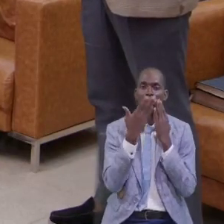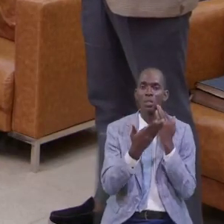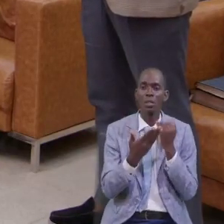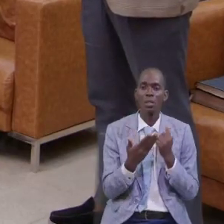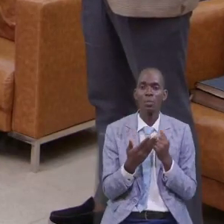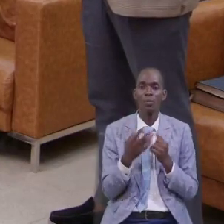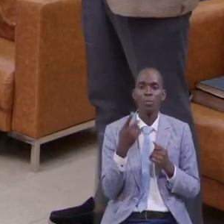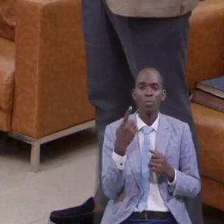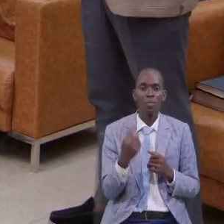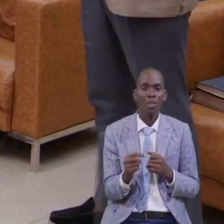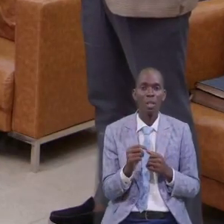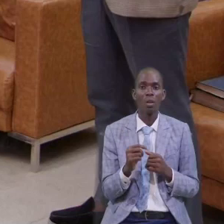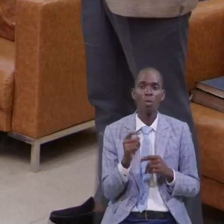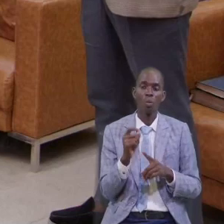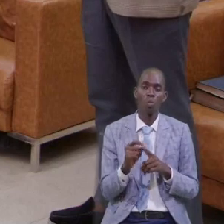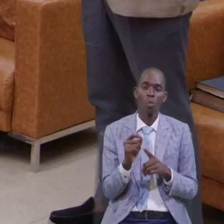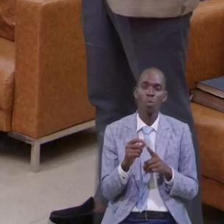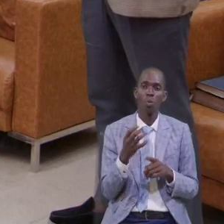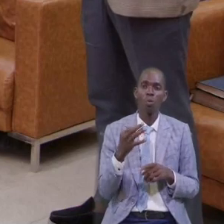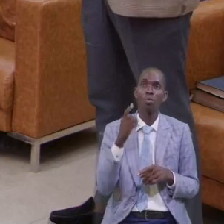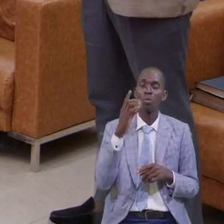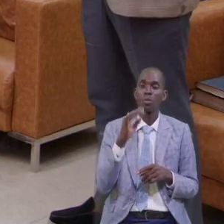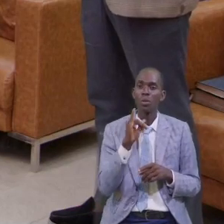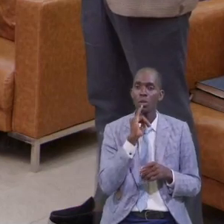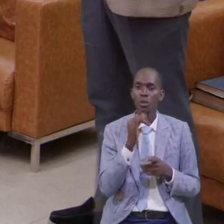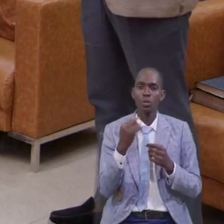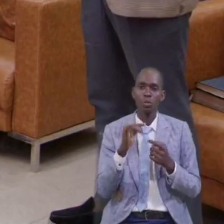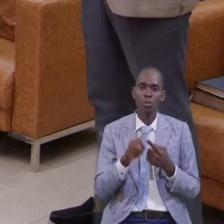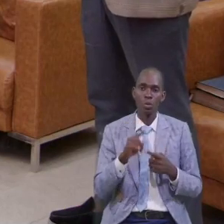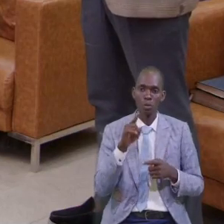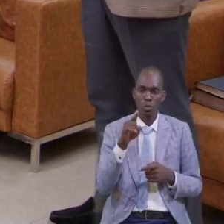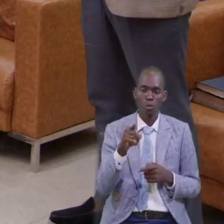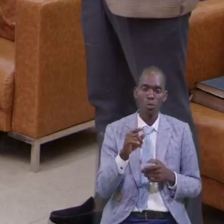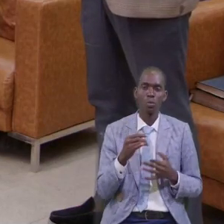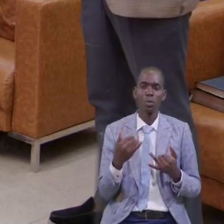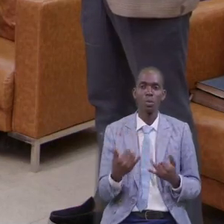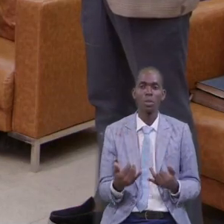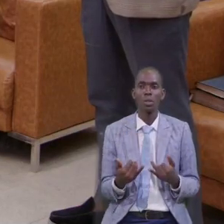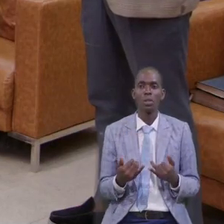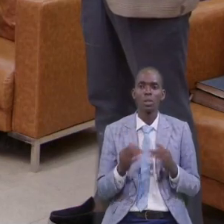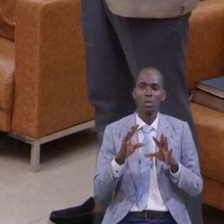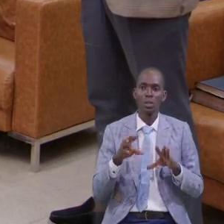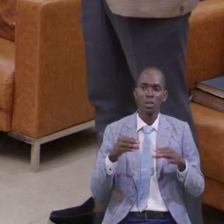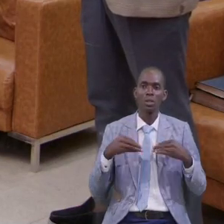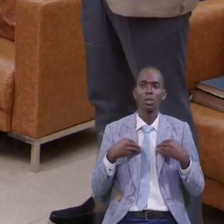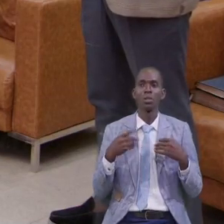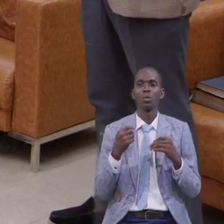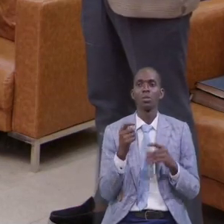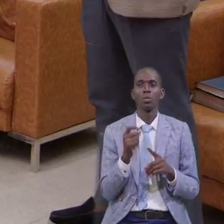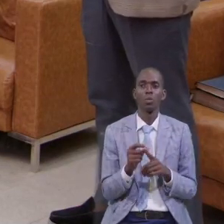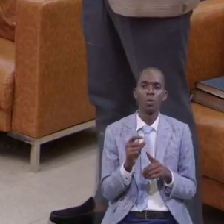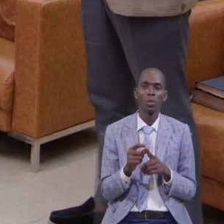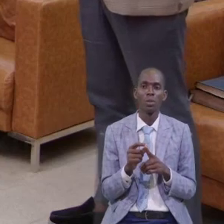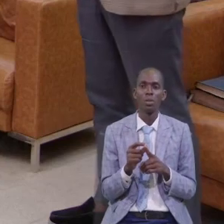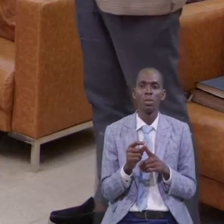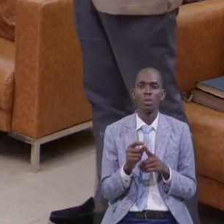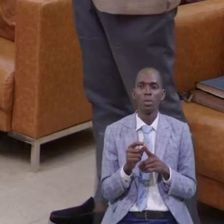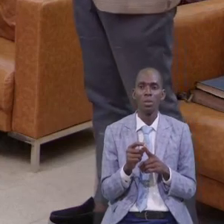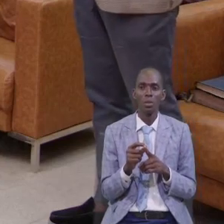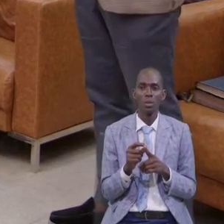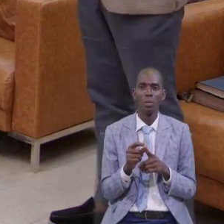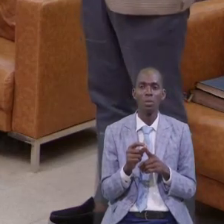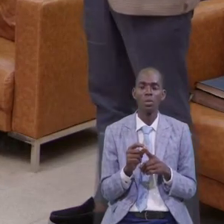the word is coming to you. Receive the word.